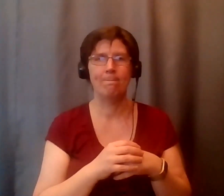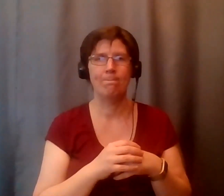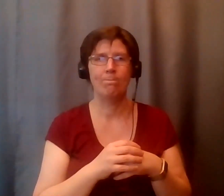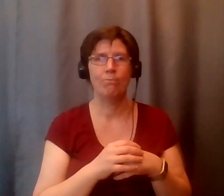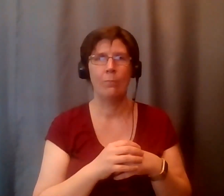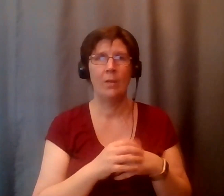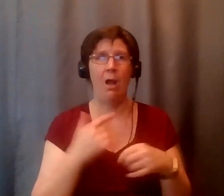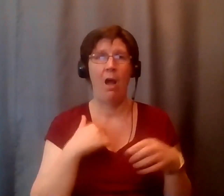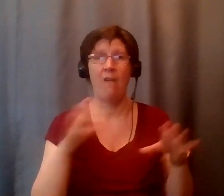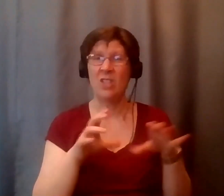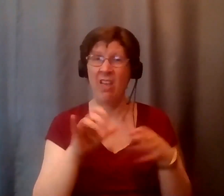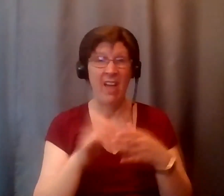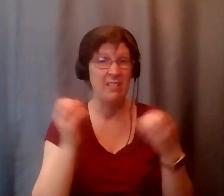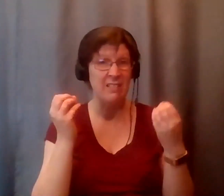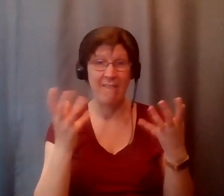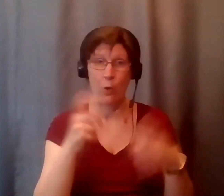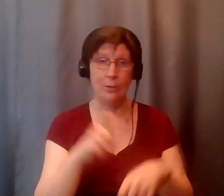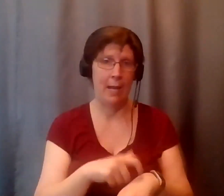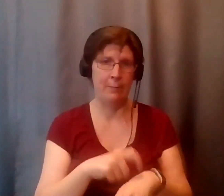I've done that several times.